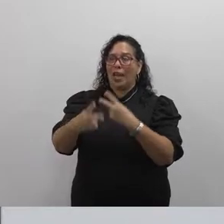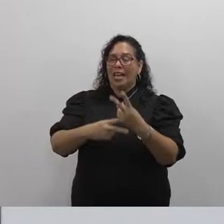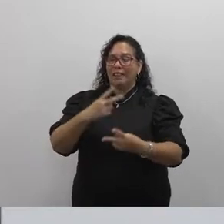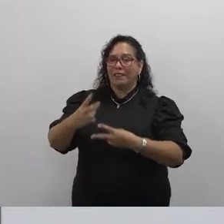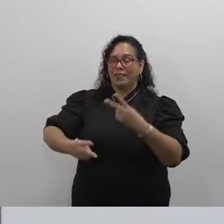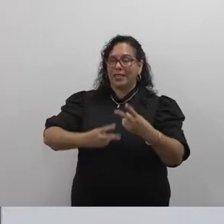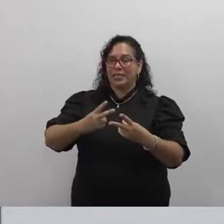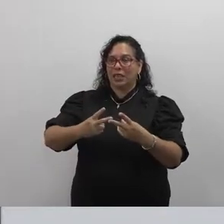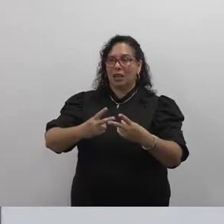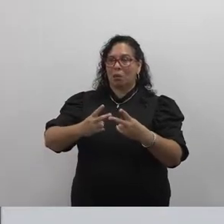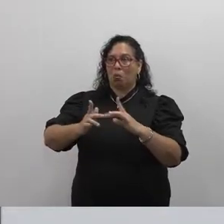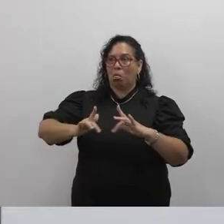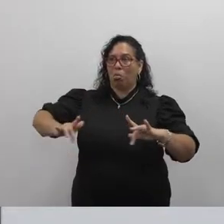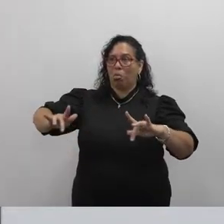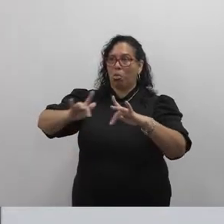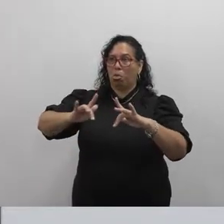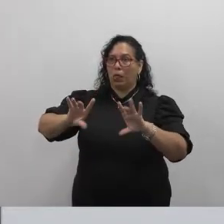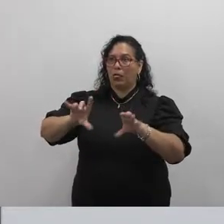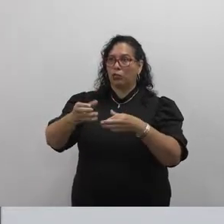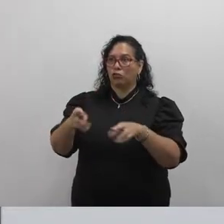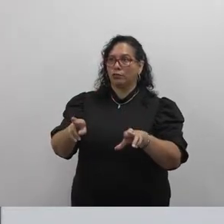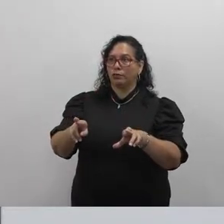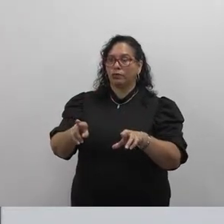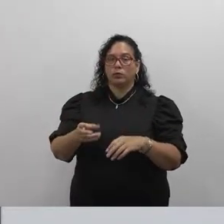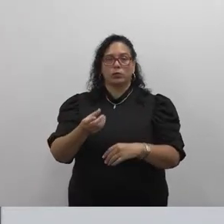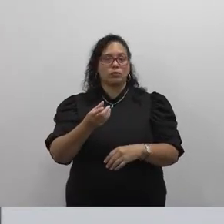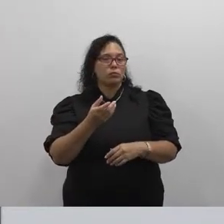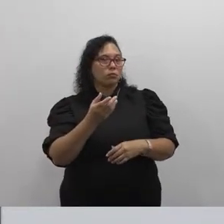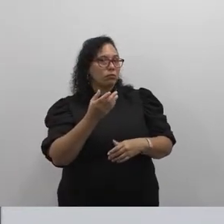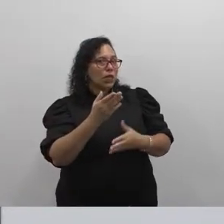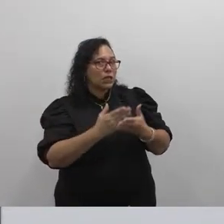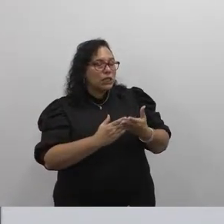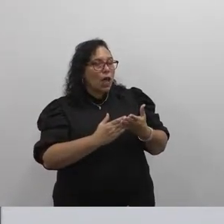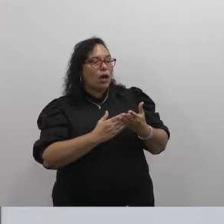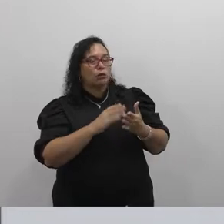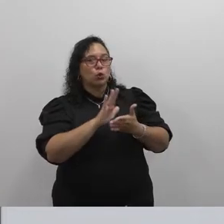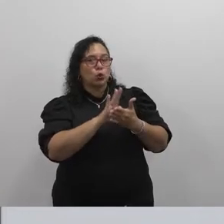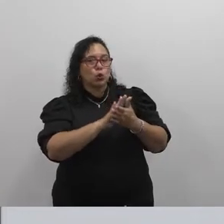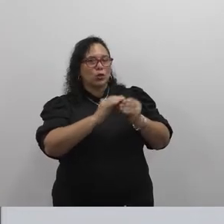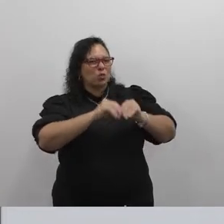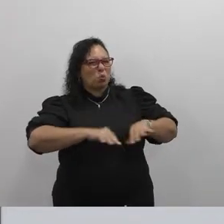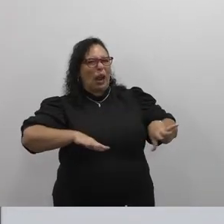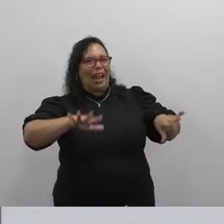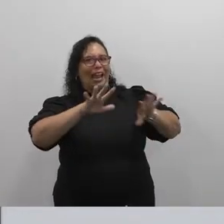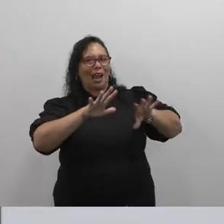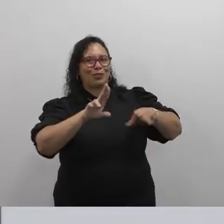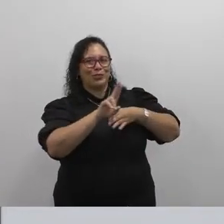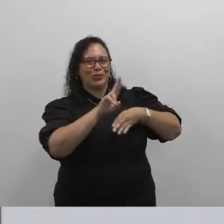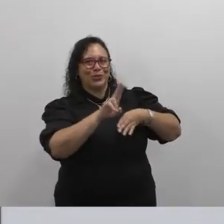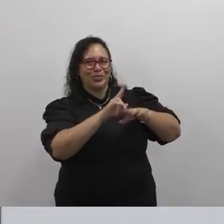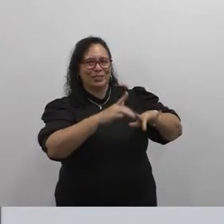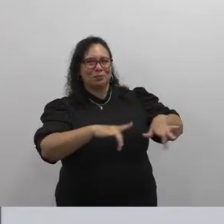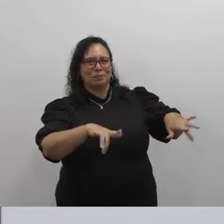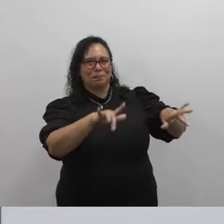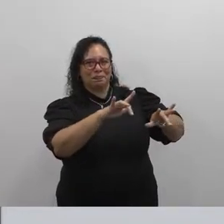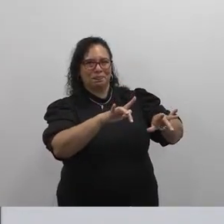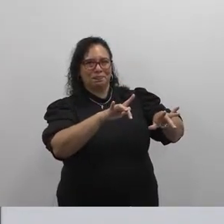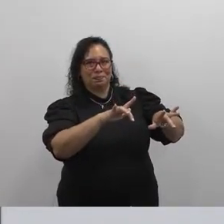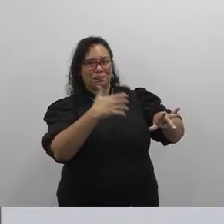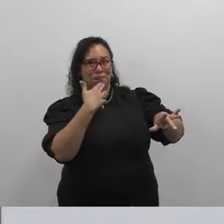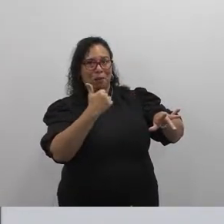some cases. In many cases, we see schools spreading out just to better utilize all the different spaces and the square footage that's on their